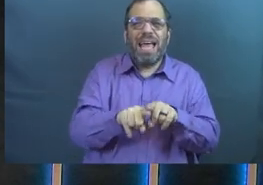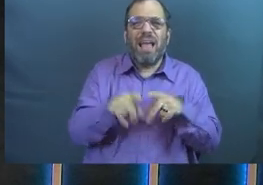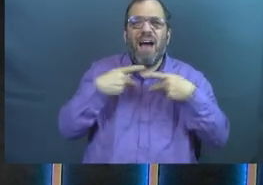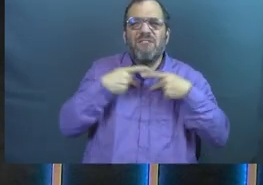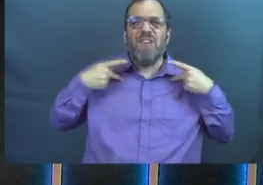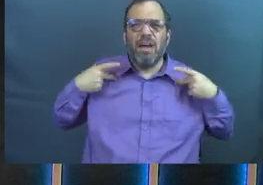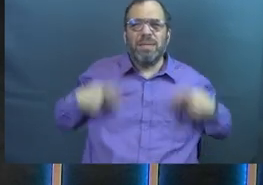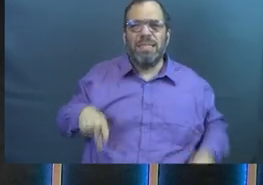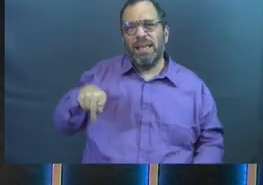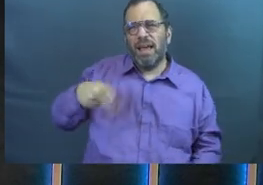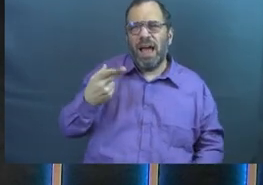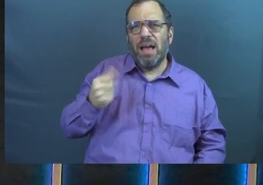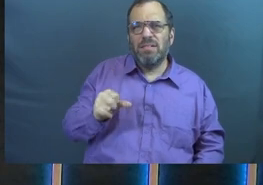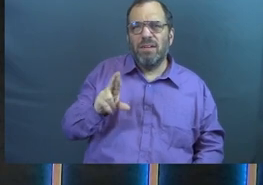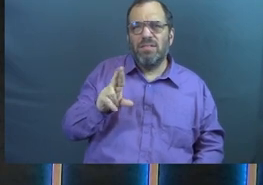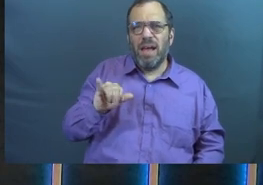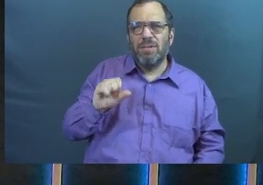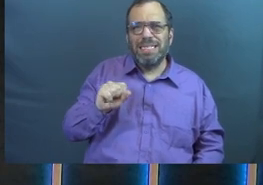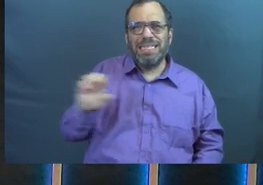And he wasn't following Jesus at all.